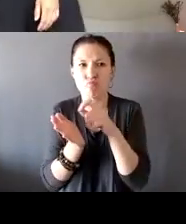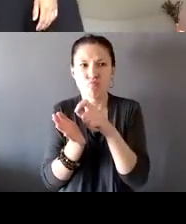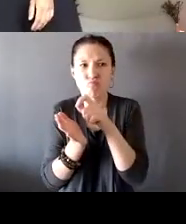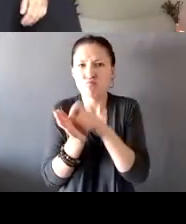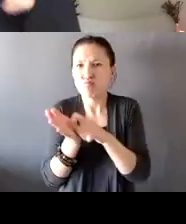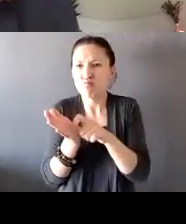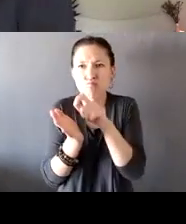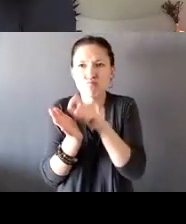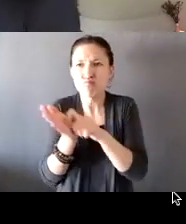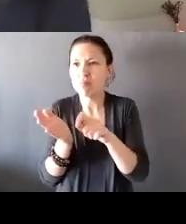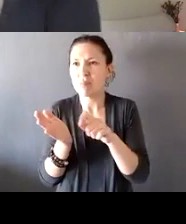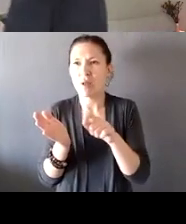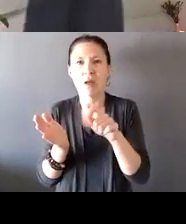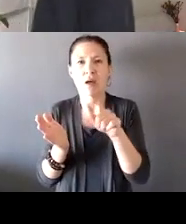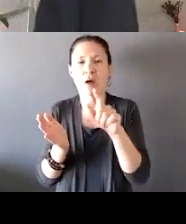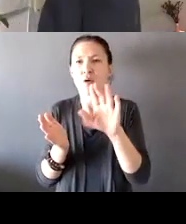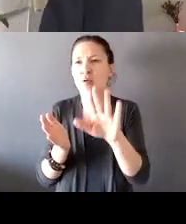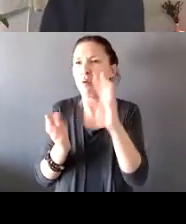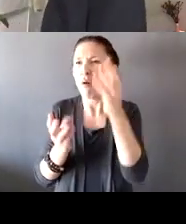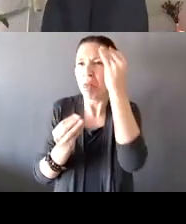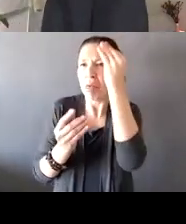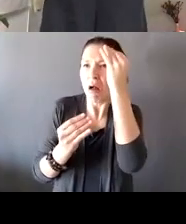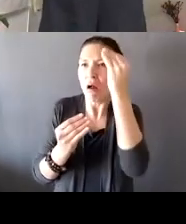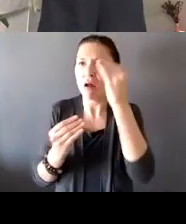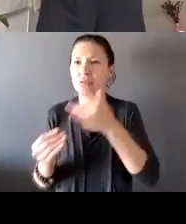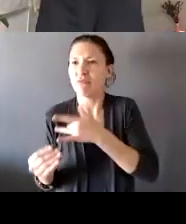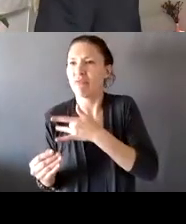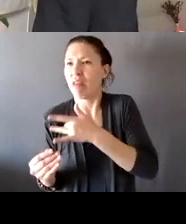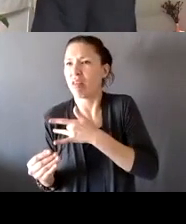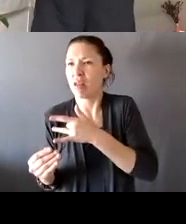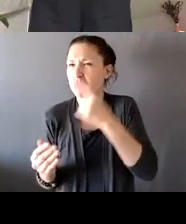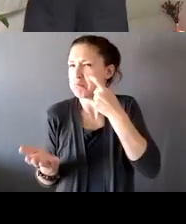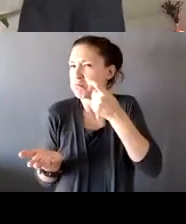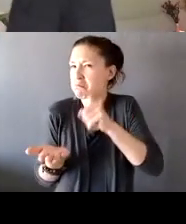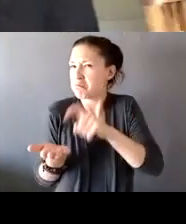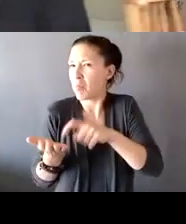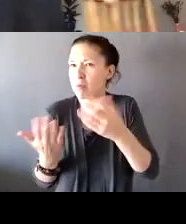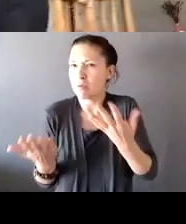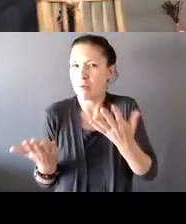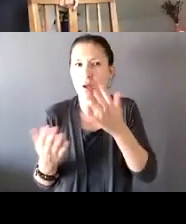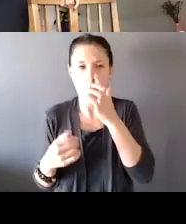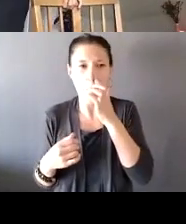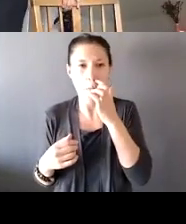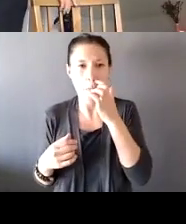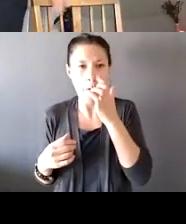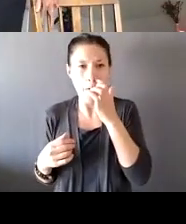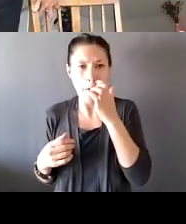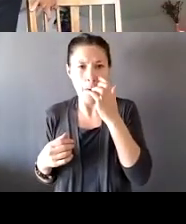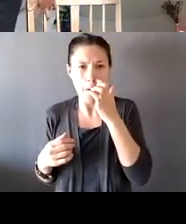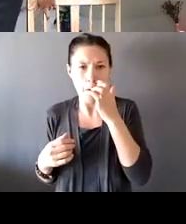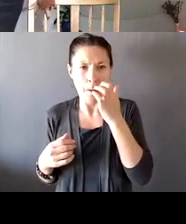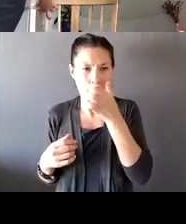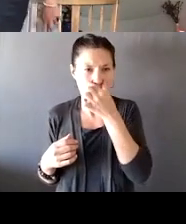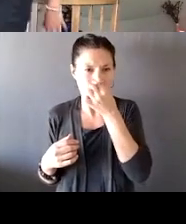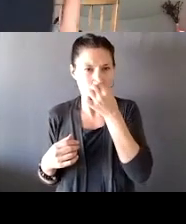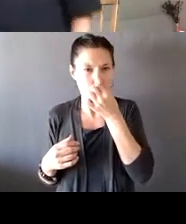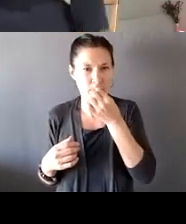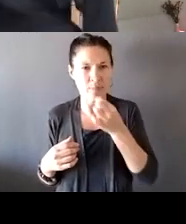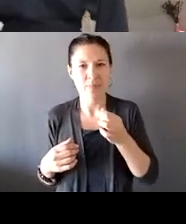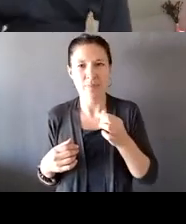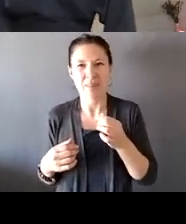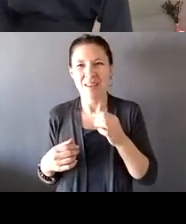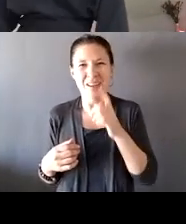note of some of those feelings or thoughts that might have arisen. So don't worry about making anything that you'll need to